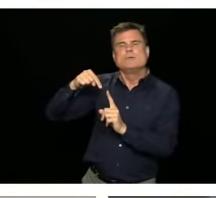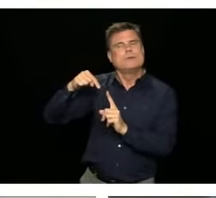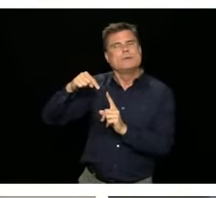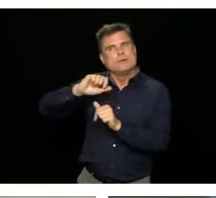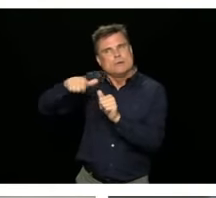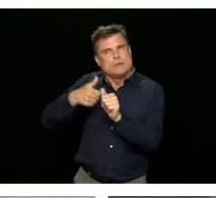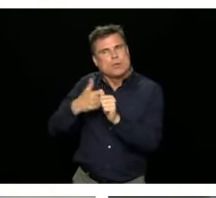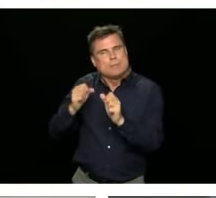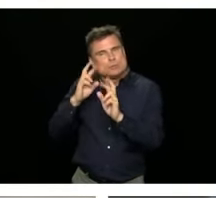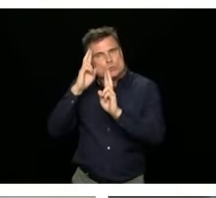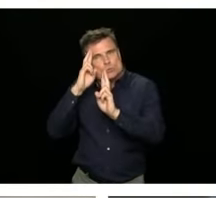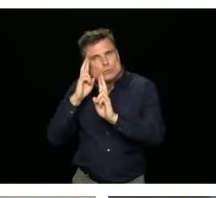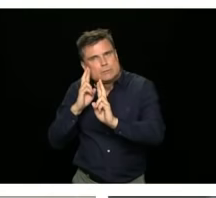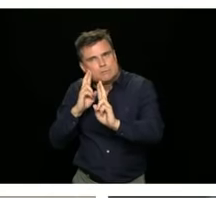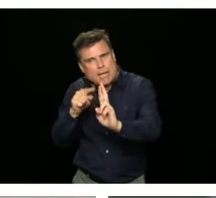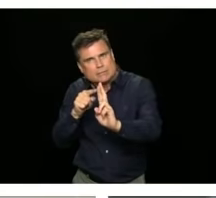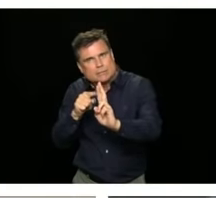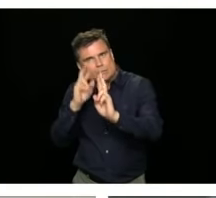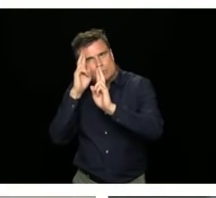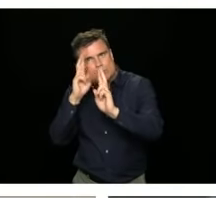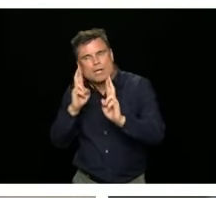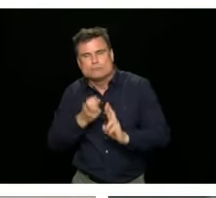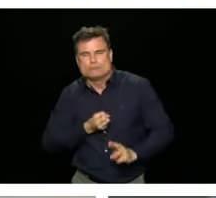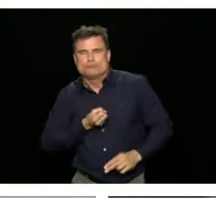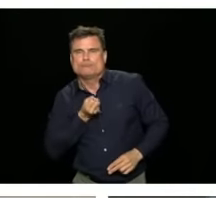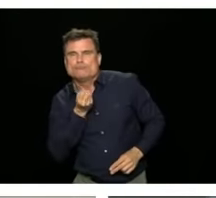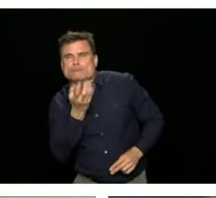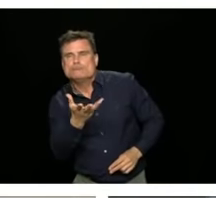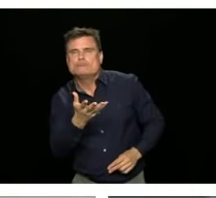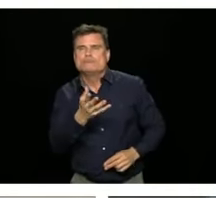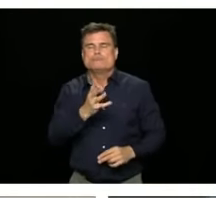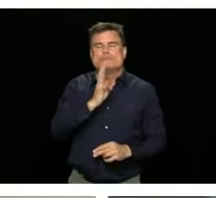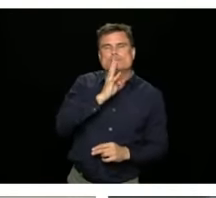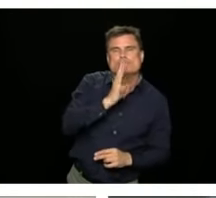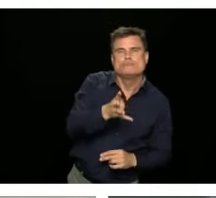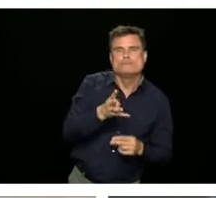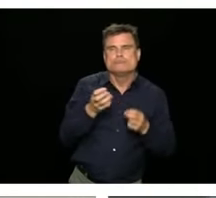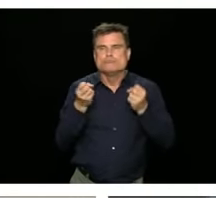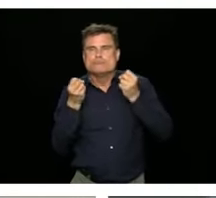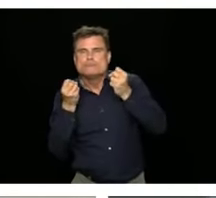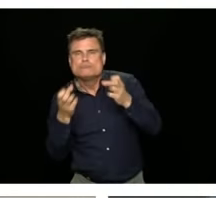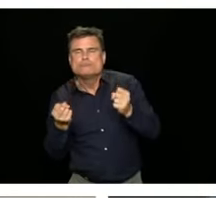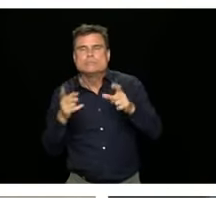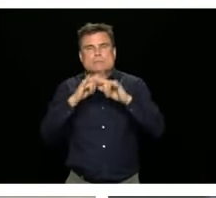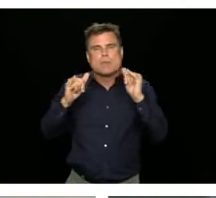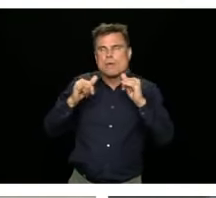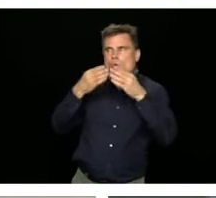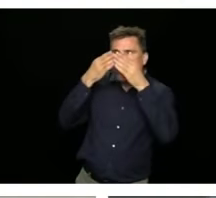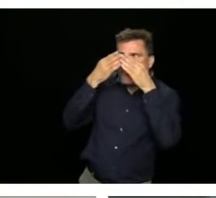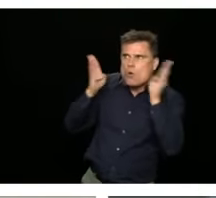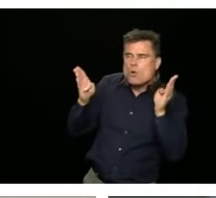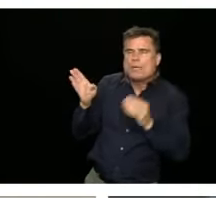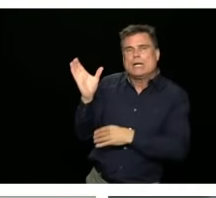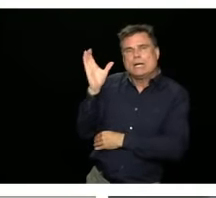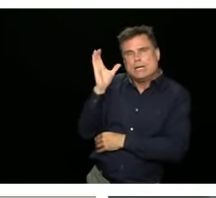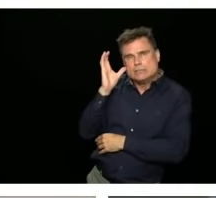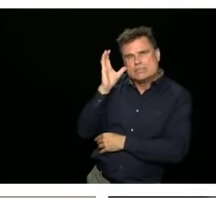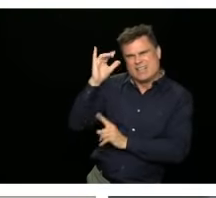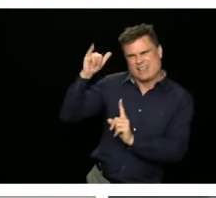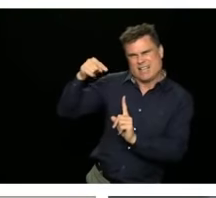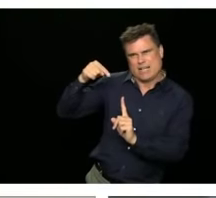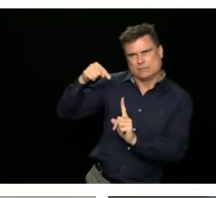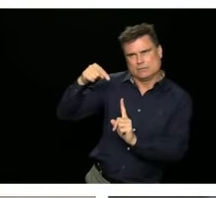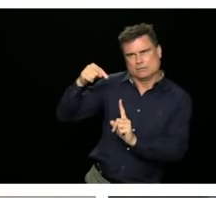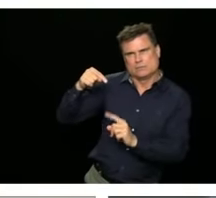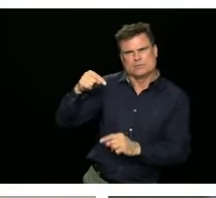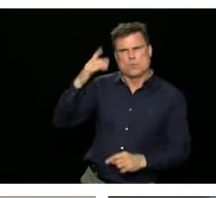dialogue, asking them to stop, telling them that you think that they're being racist is really important, but not engaging this